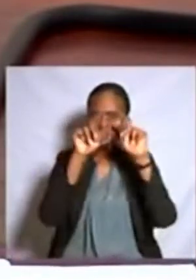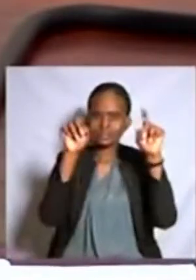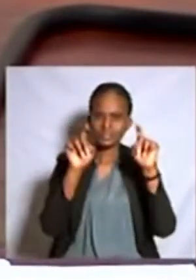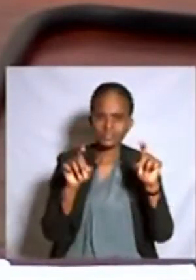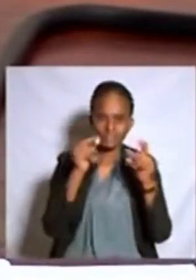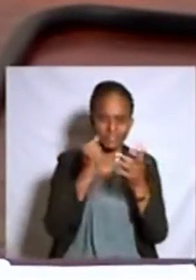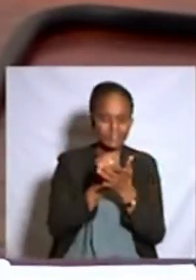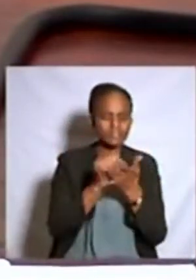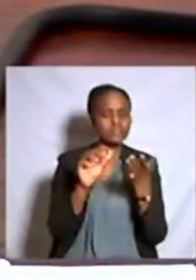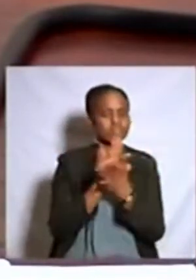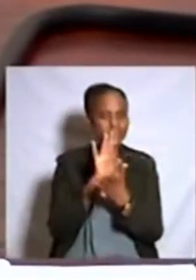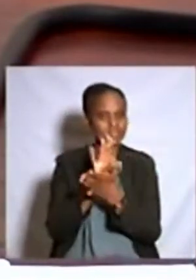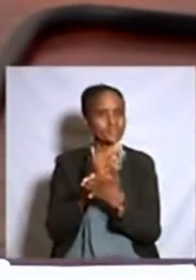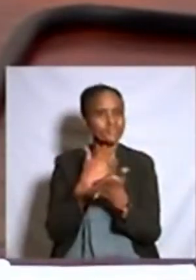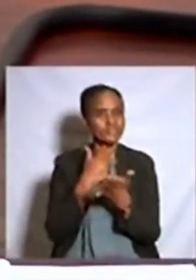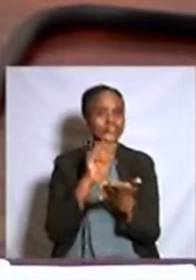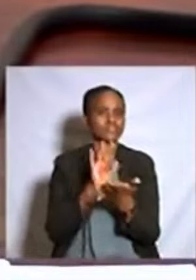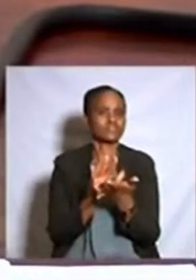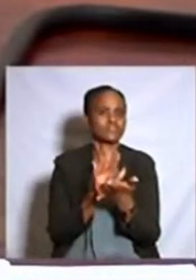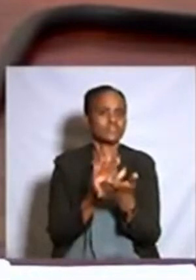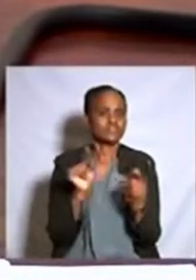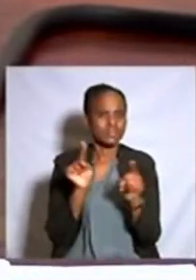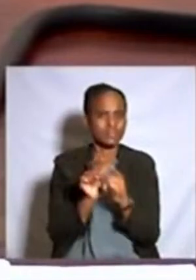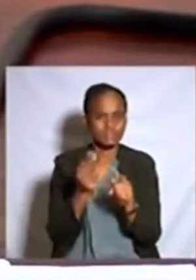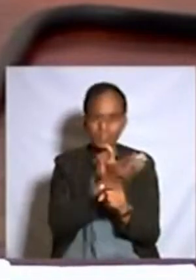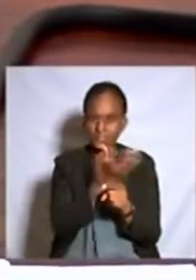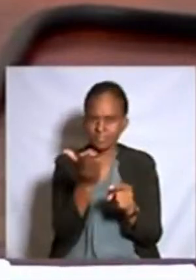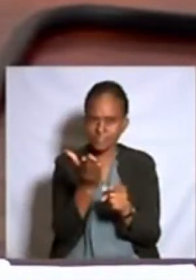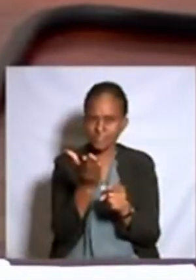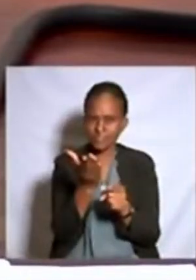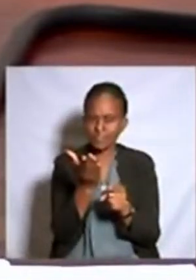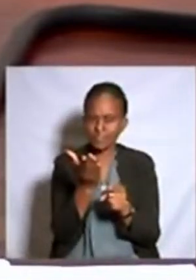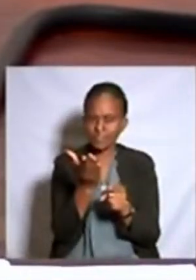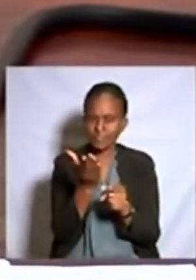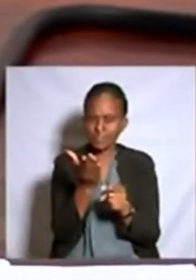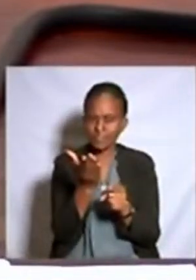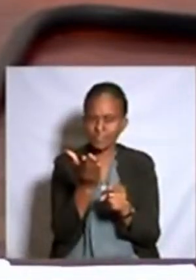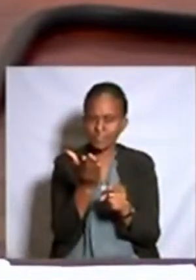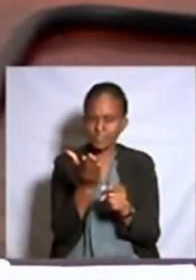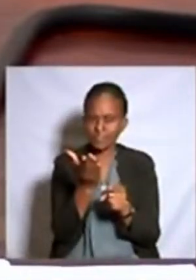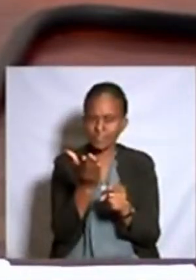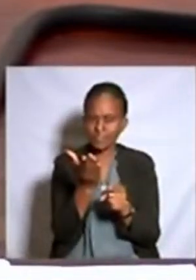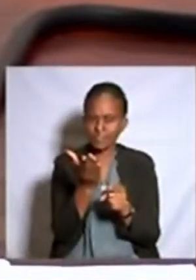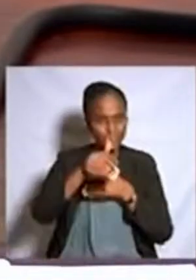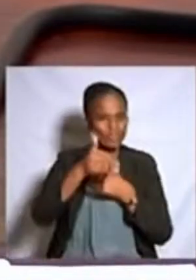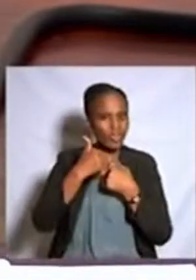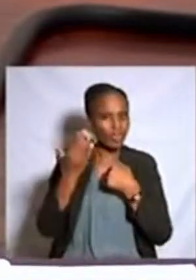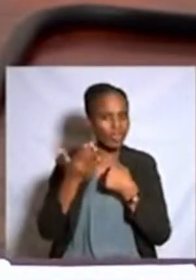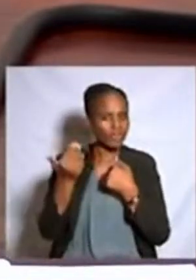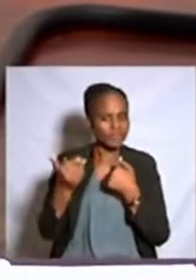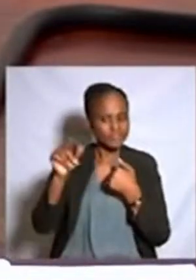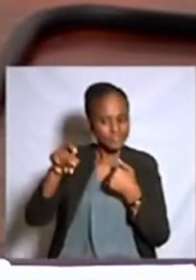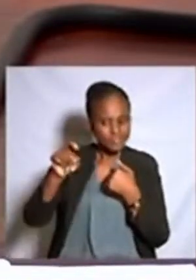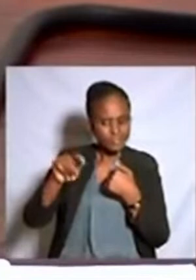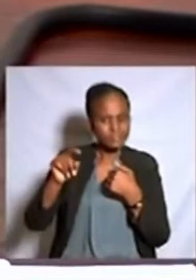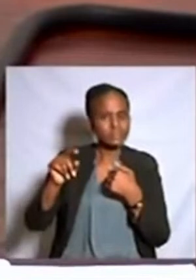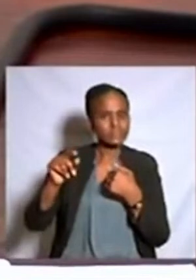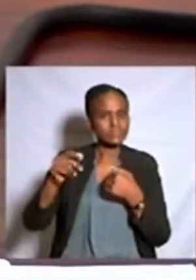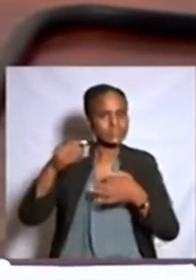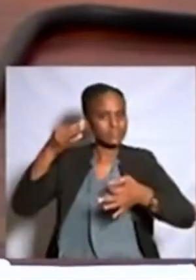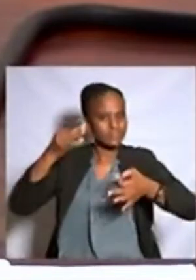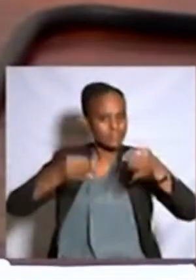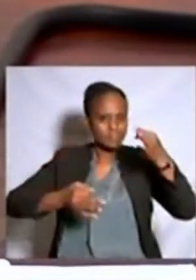title. And these mortgages which have remained unregistered due to the need to obtain court orders